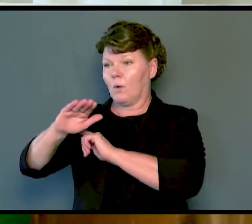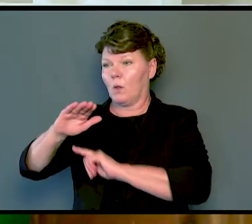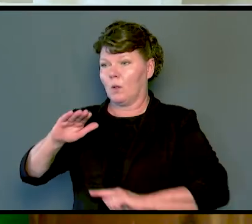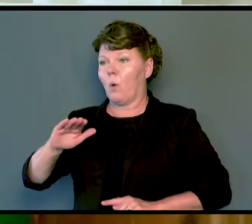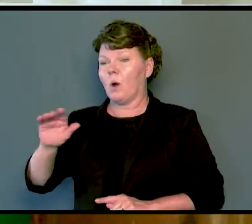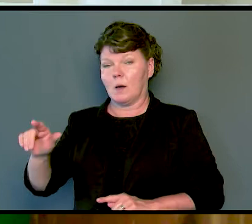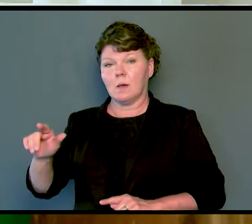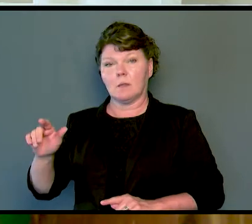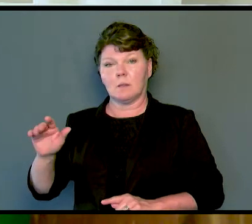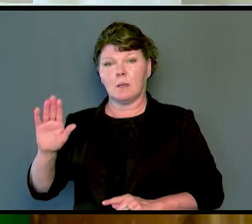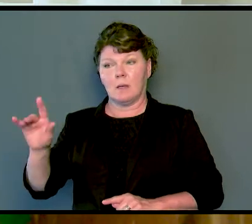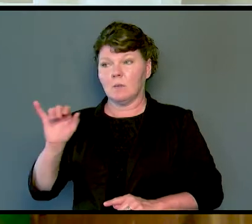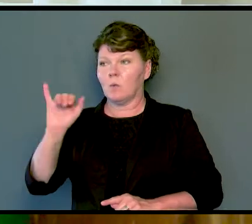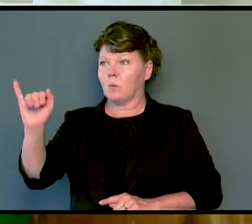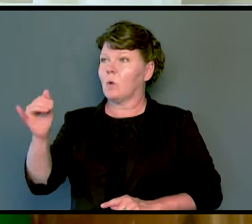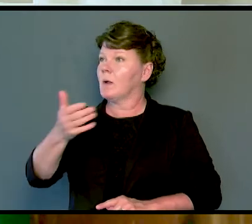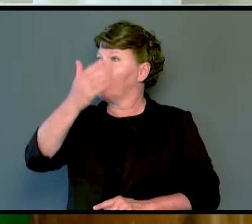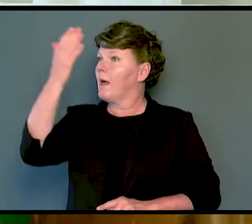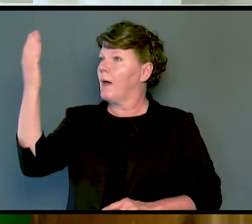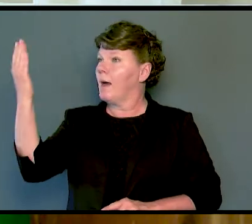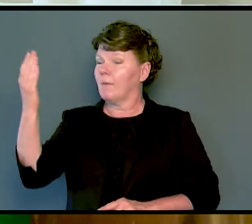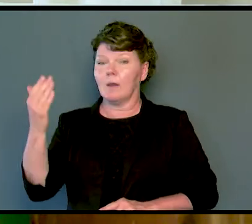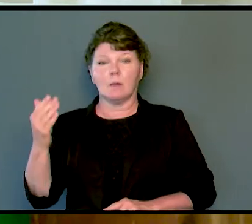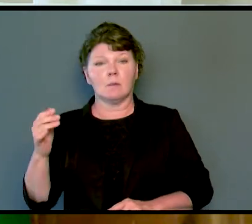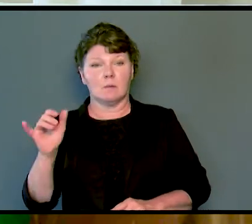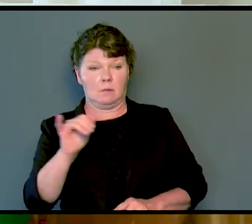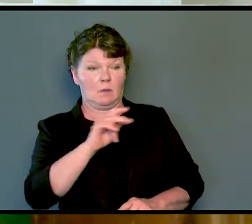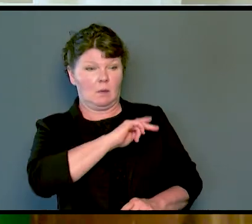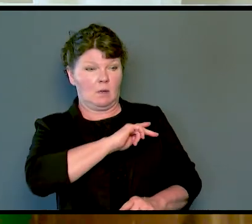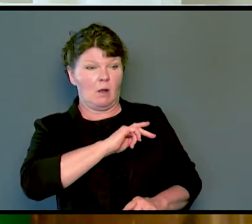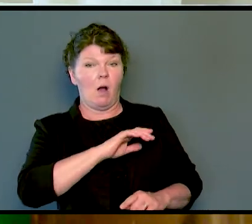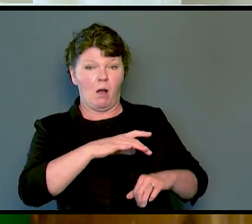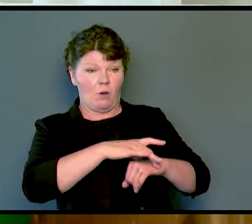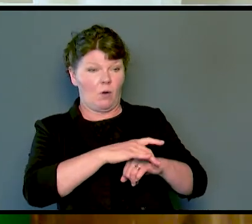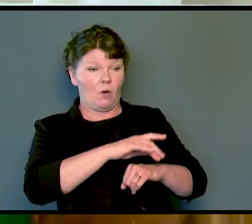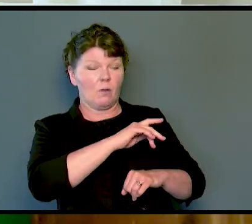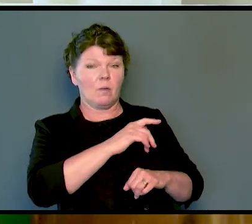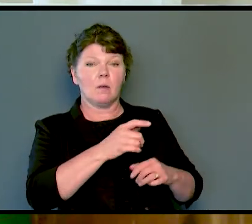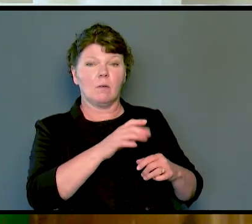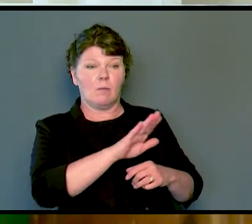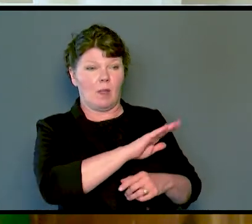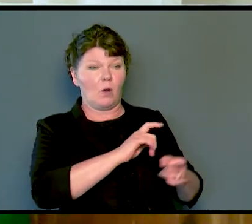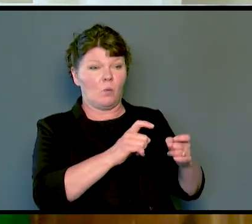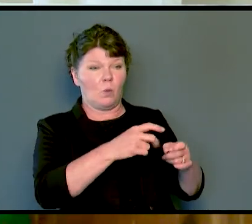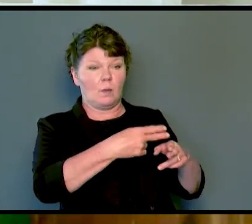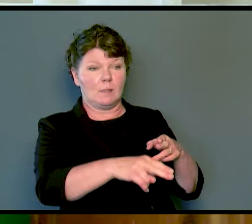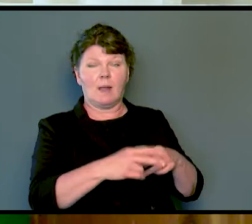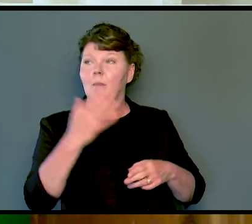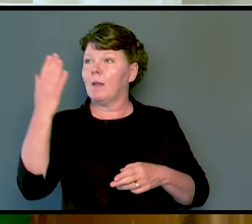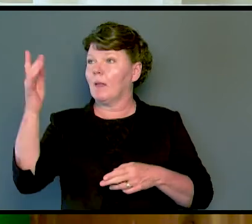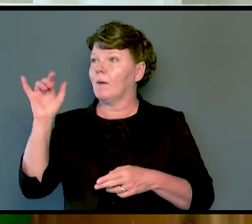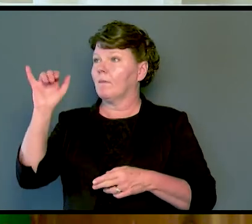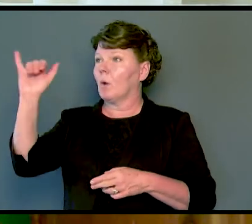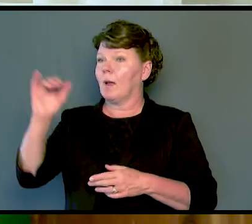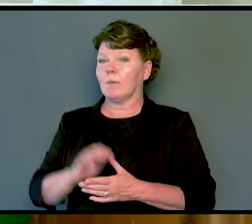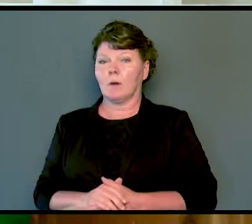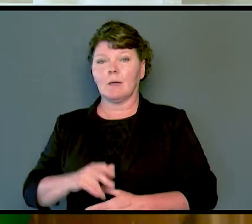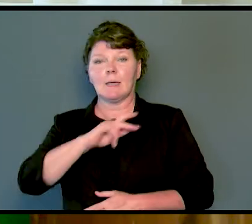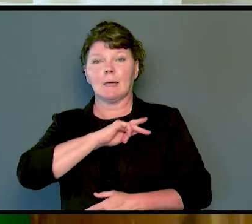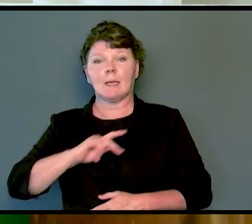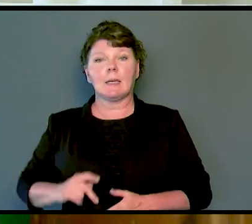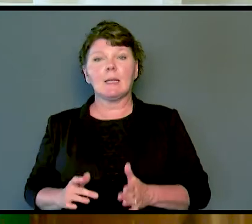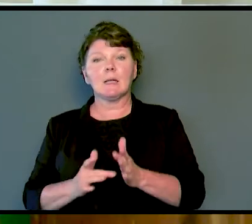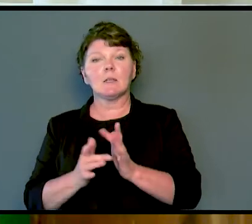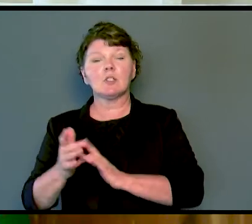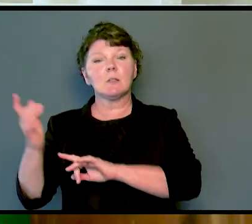be eternal in heaven, as opposed to all the earthly kings whose rule was temporary. It is King